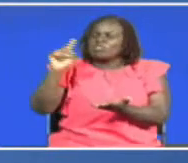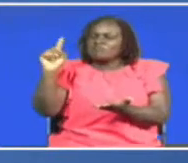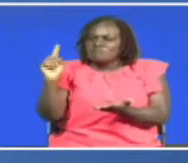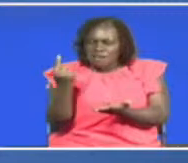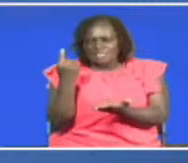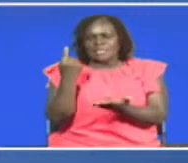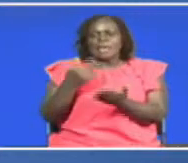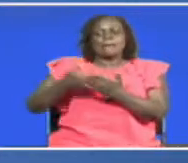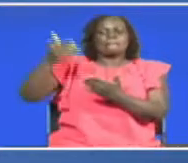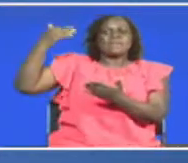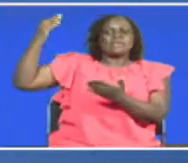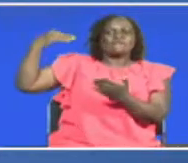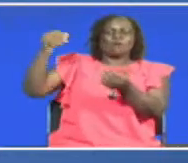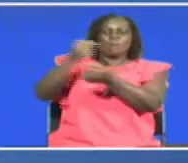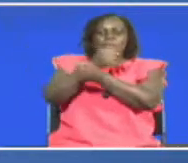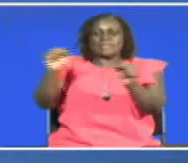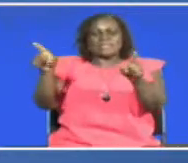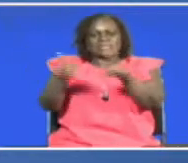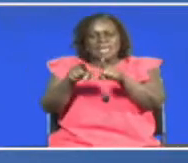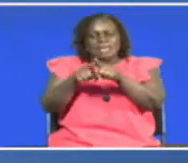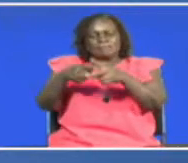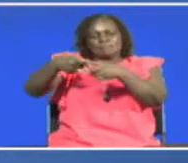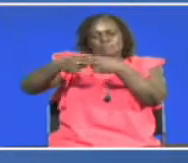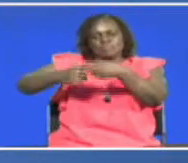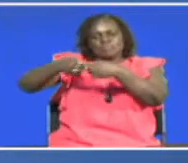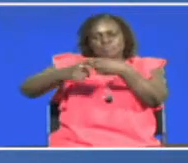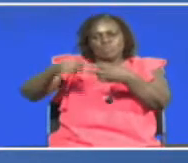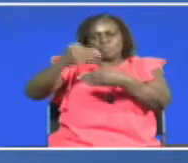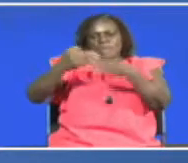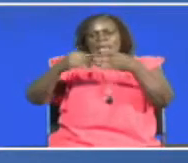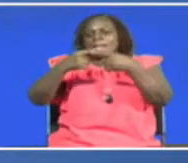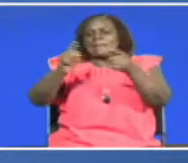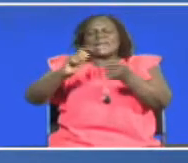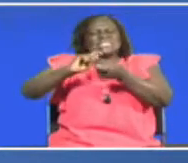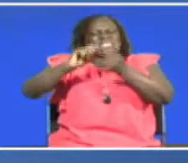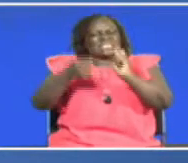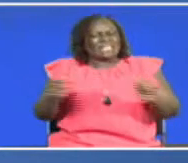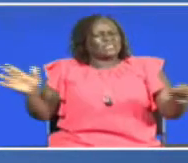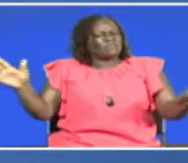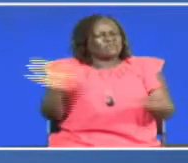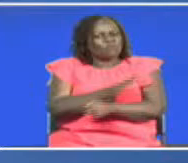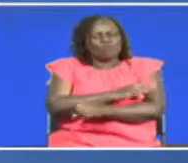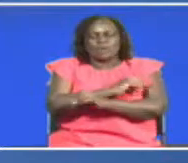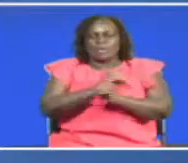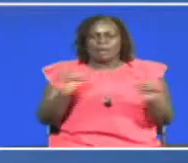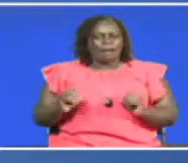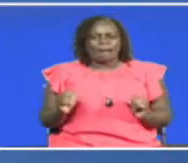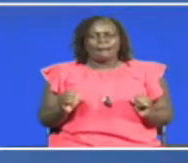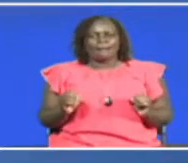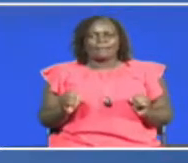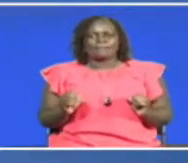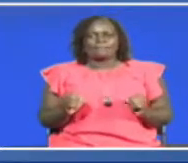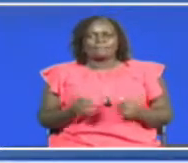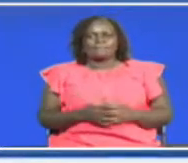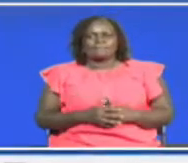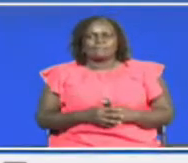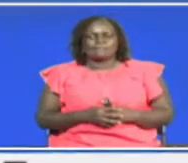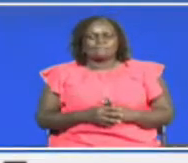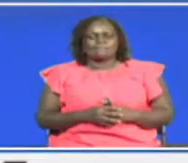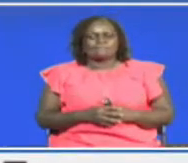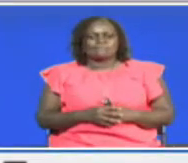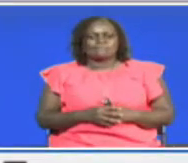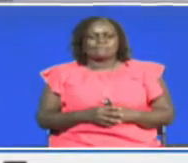one. Previous presidents also renovated the building, but not to this extent. Ken Gashuhi has more.